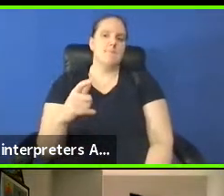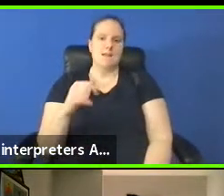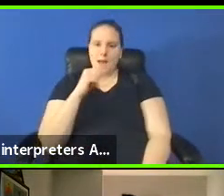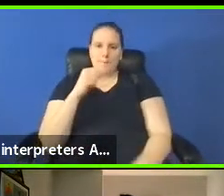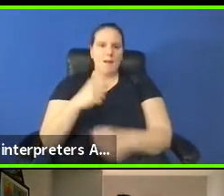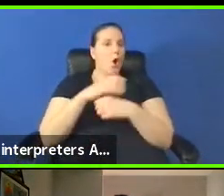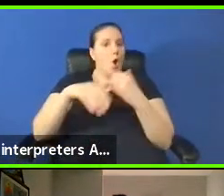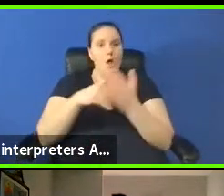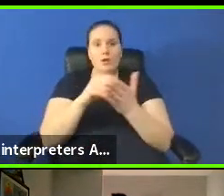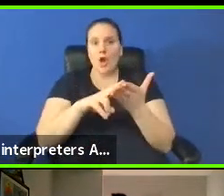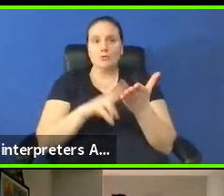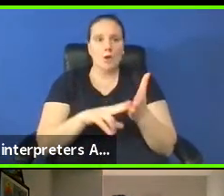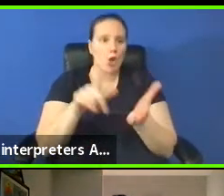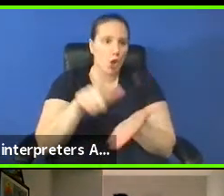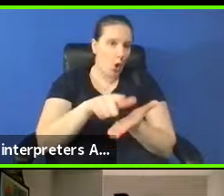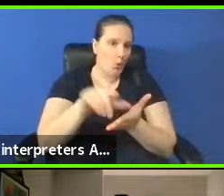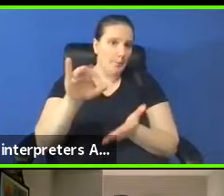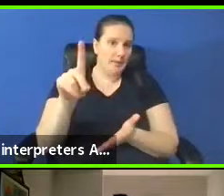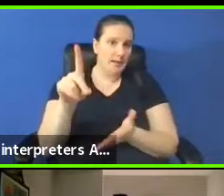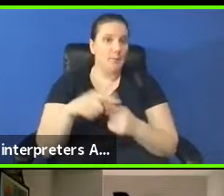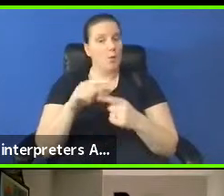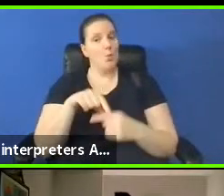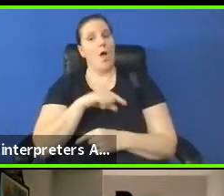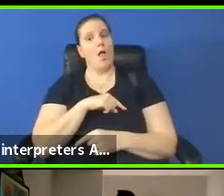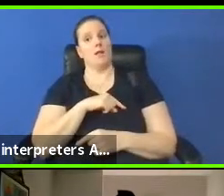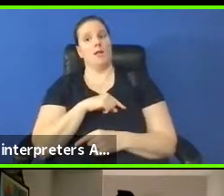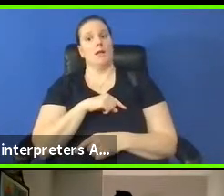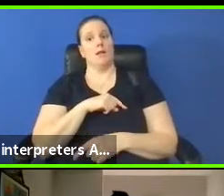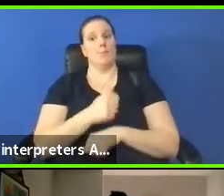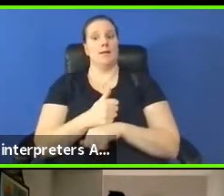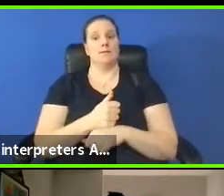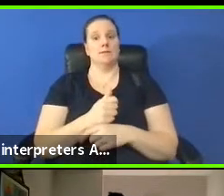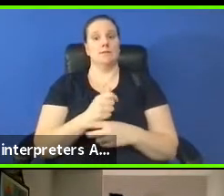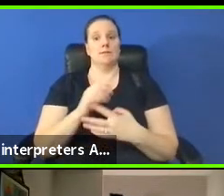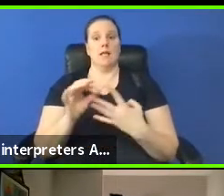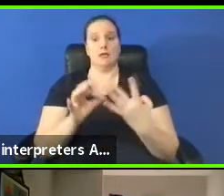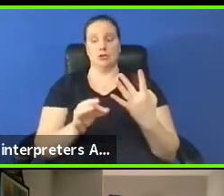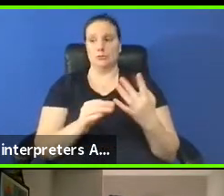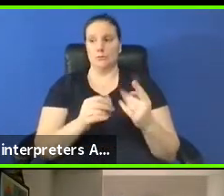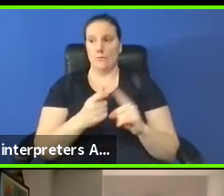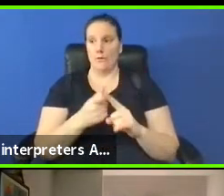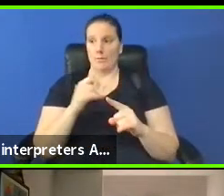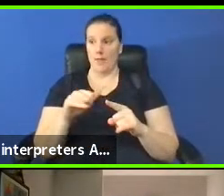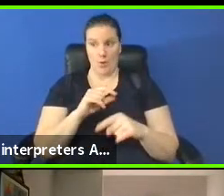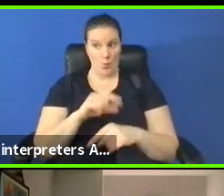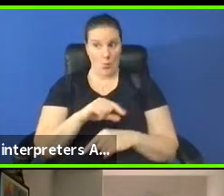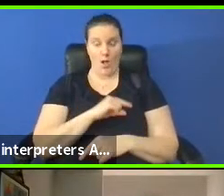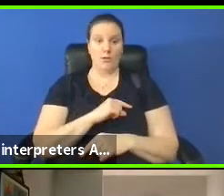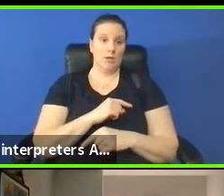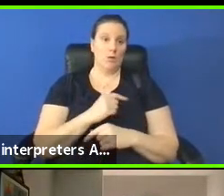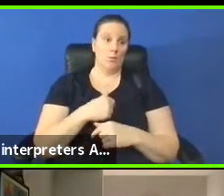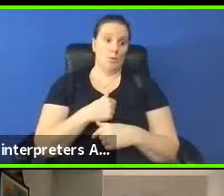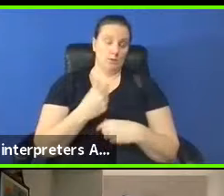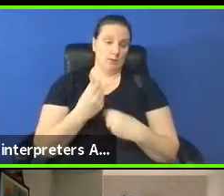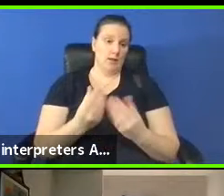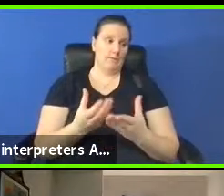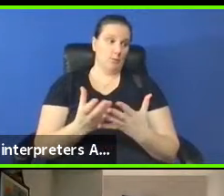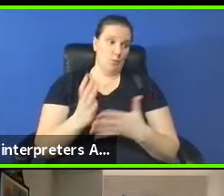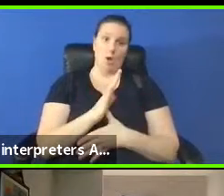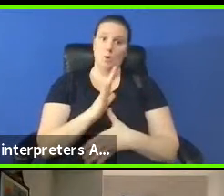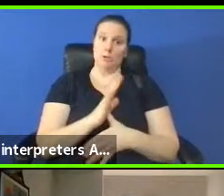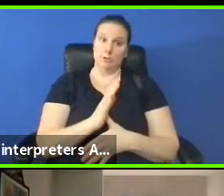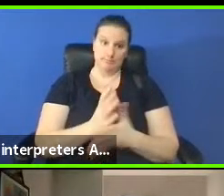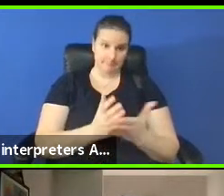but make them quality-based selections based on the qualities that we give priority